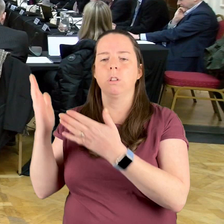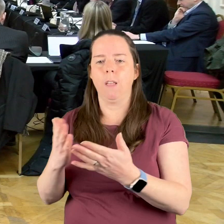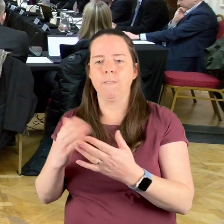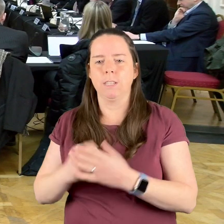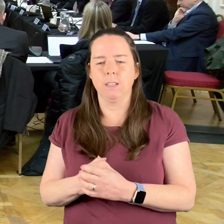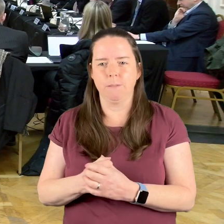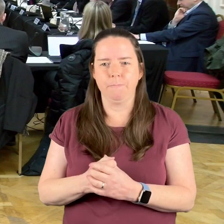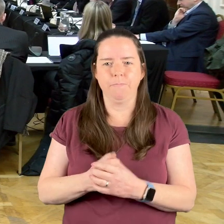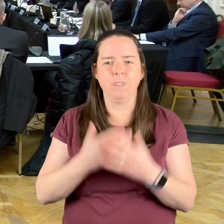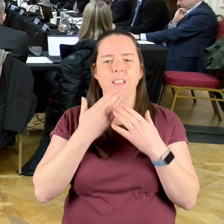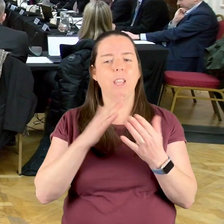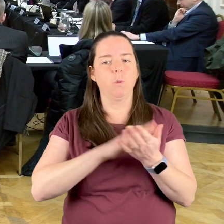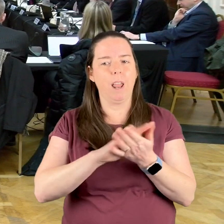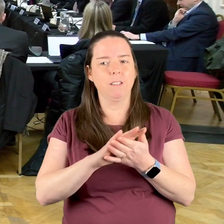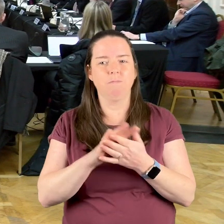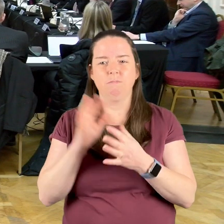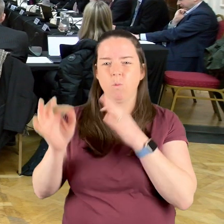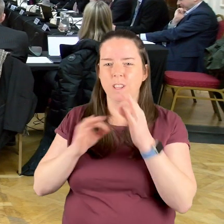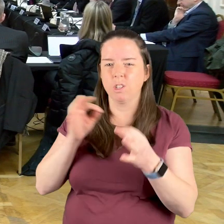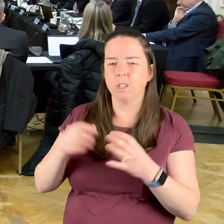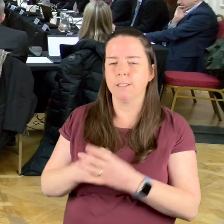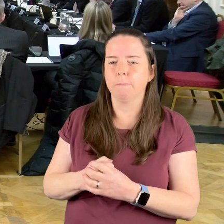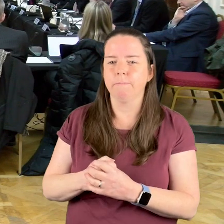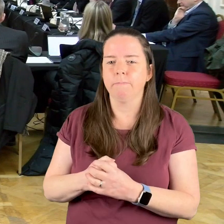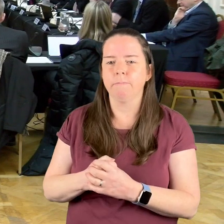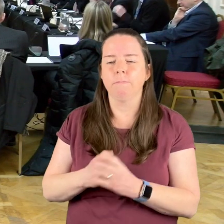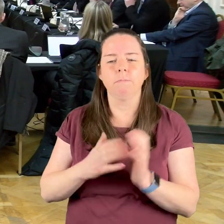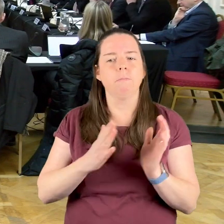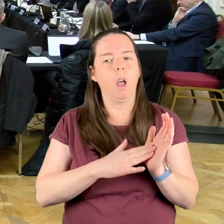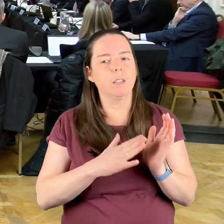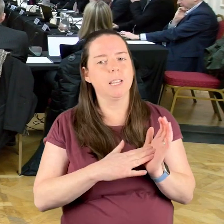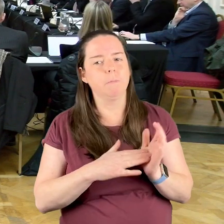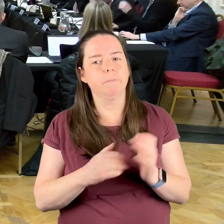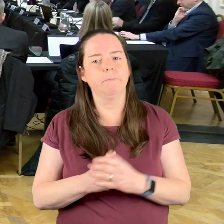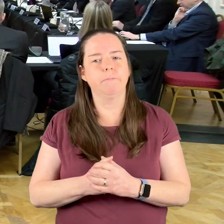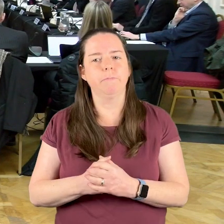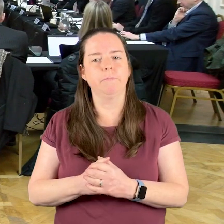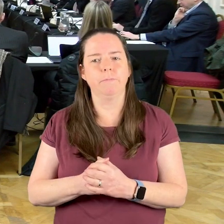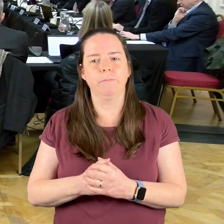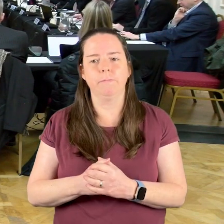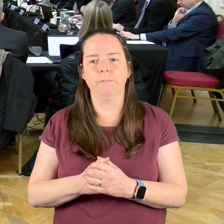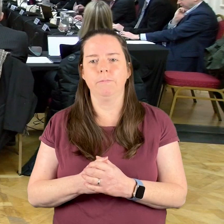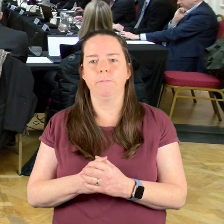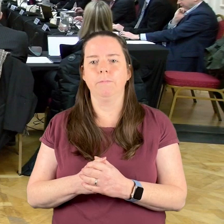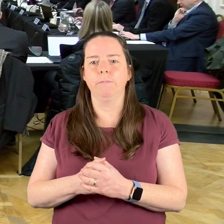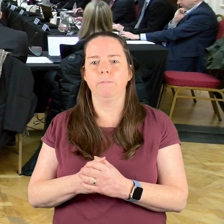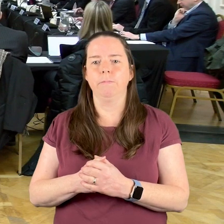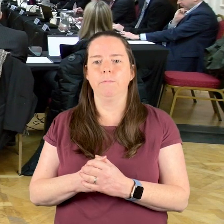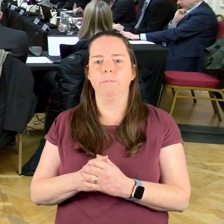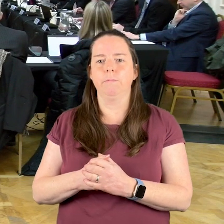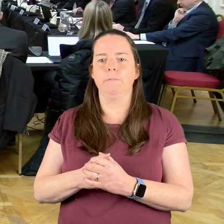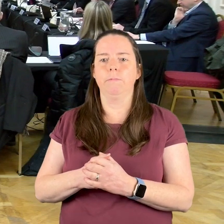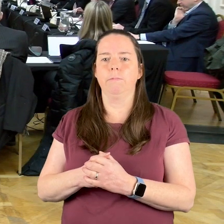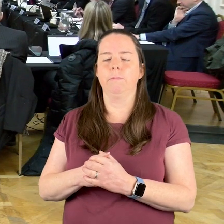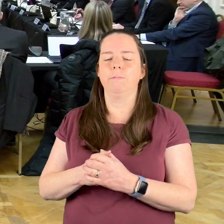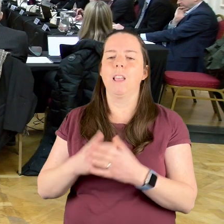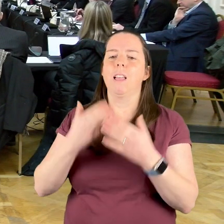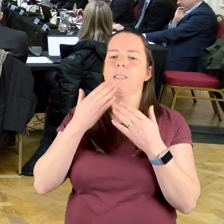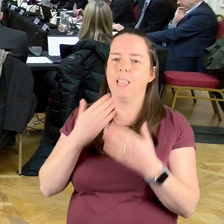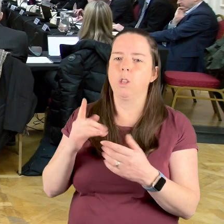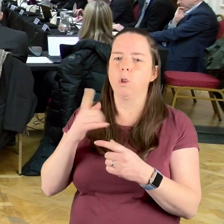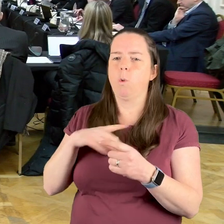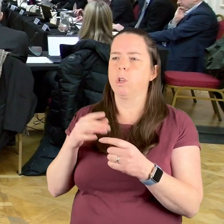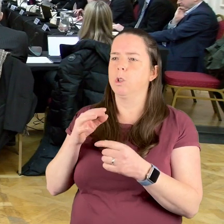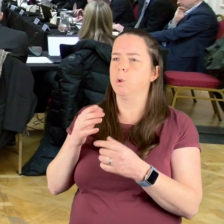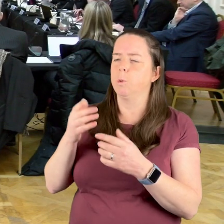Thank you, Helen. Any questions? Martin. Thank you. Yeah, so I just wanted to build